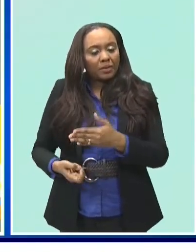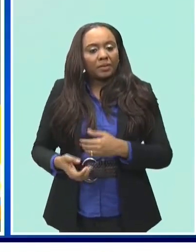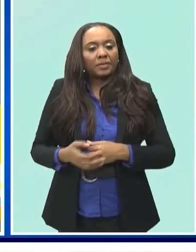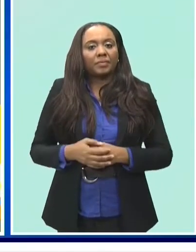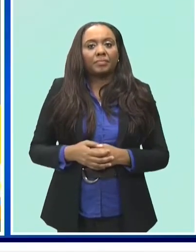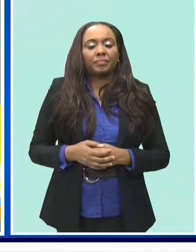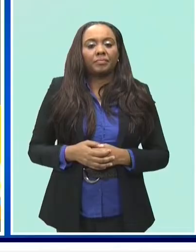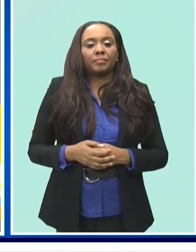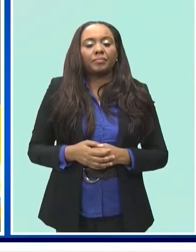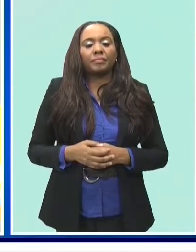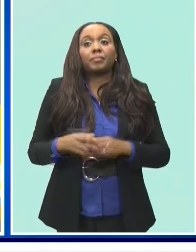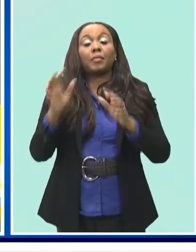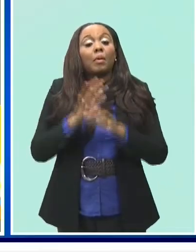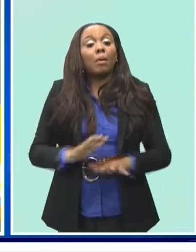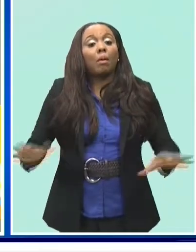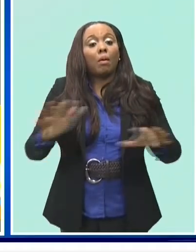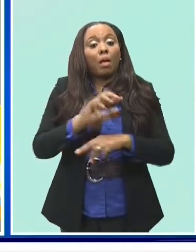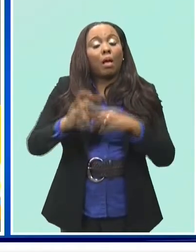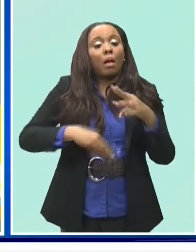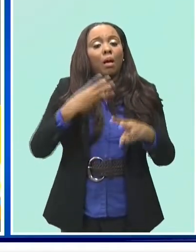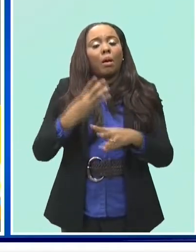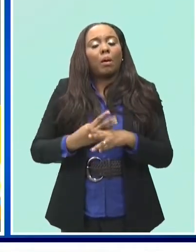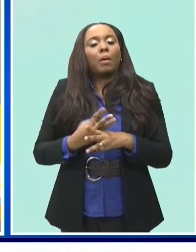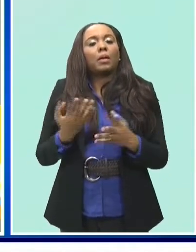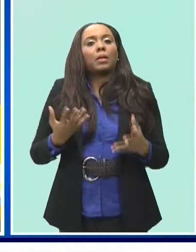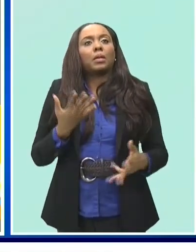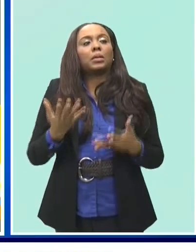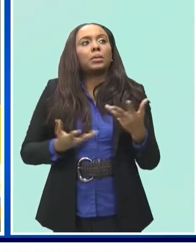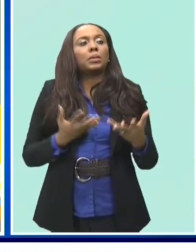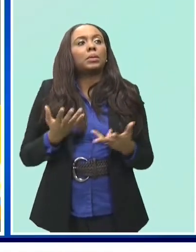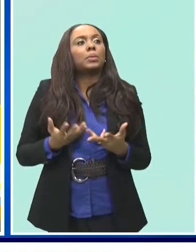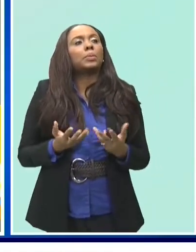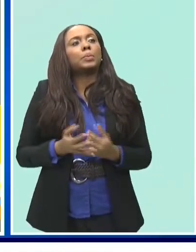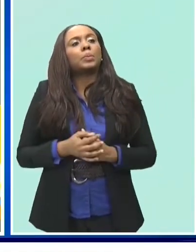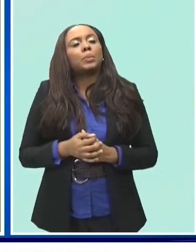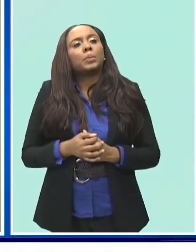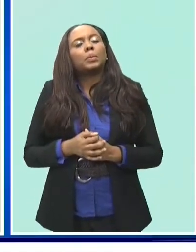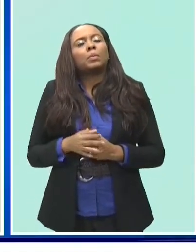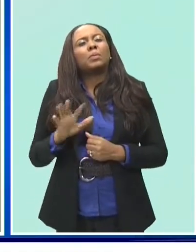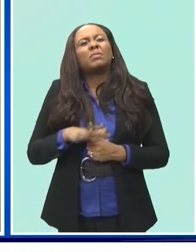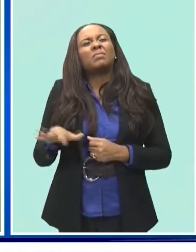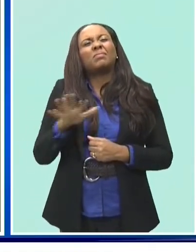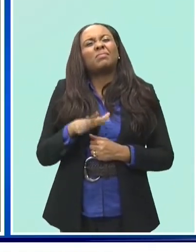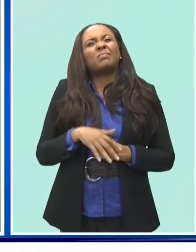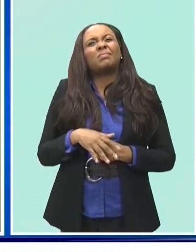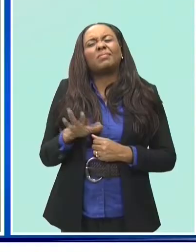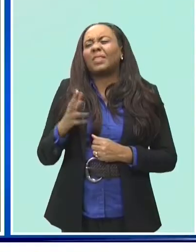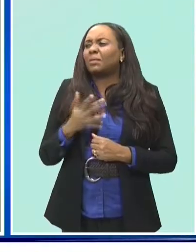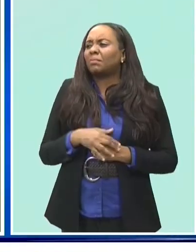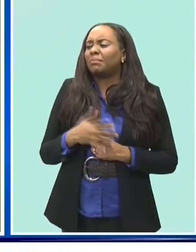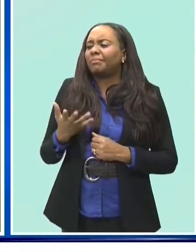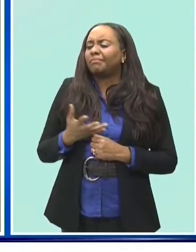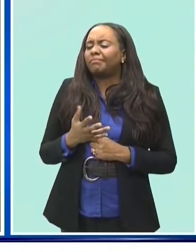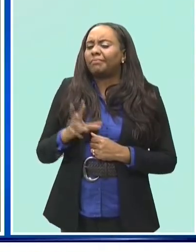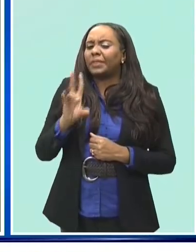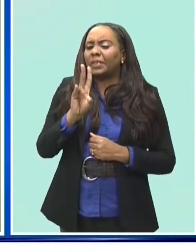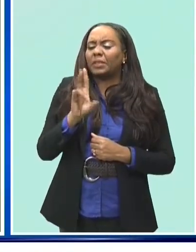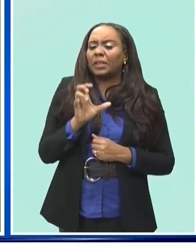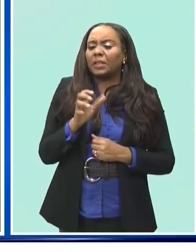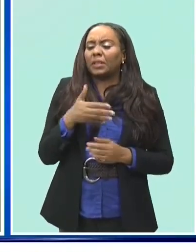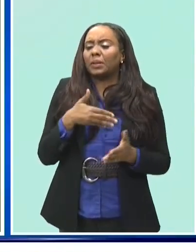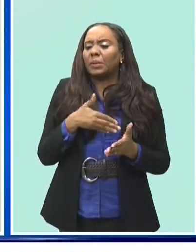So globally, we're looking at something like probably about, what is it, Neil? About 700